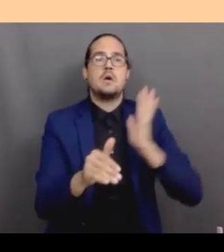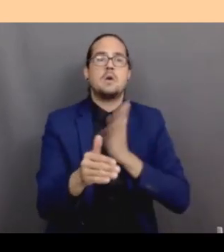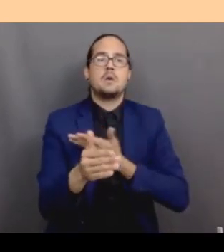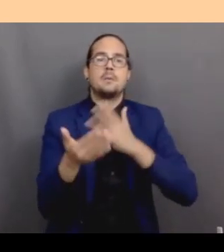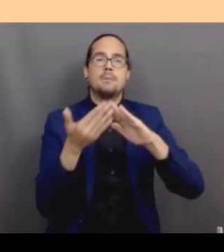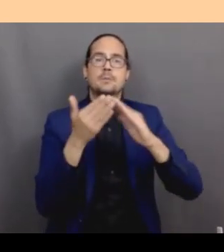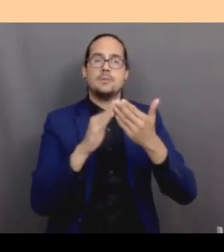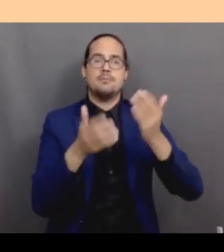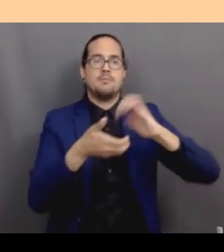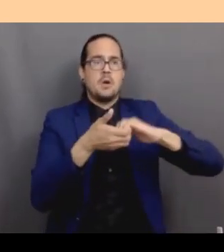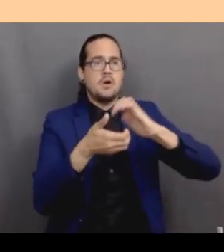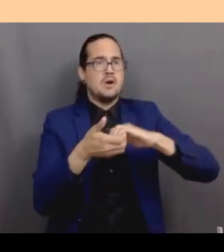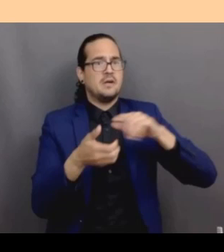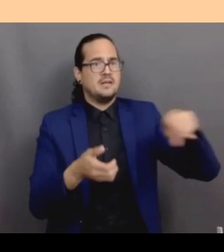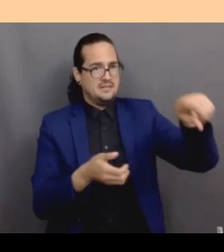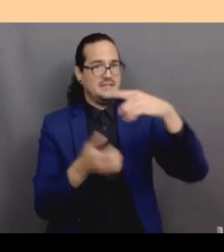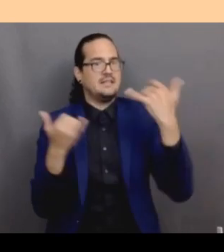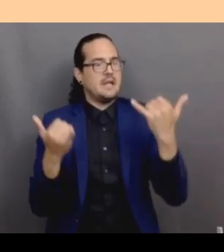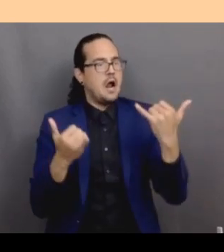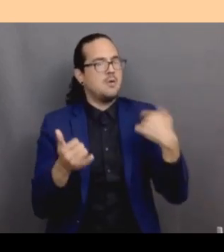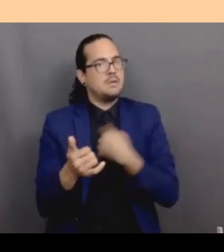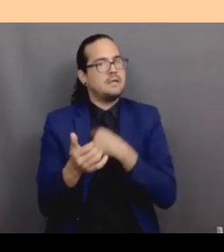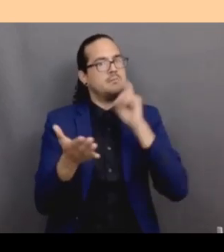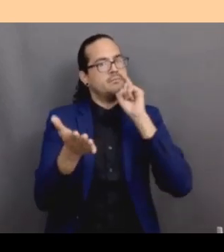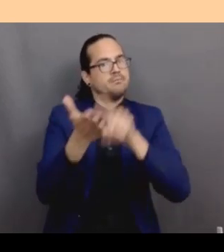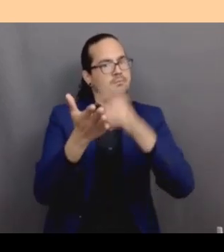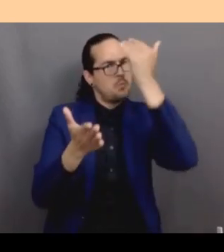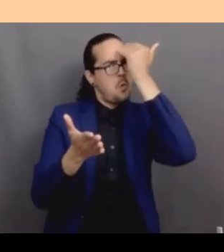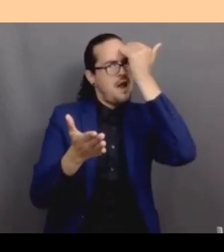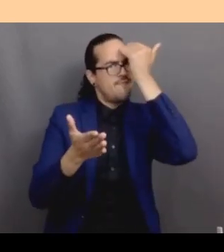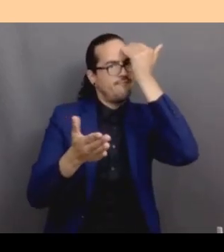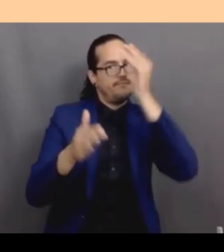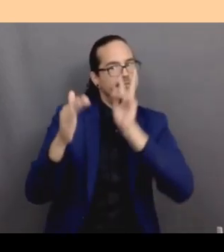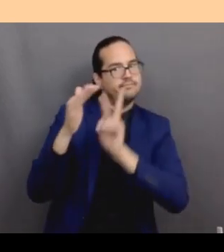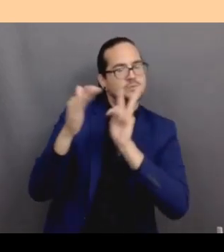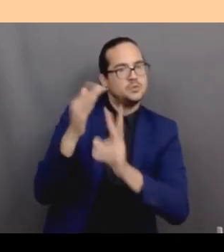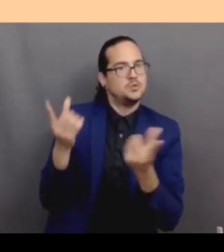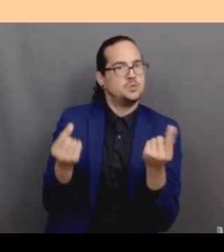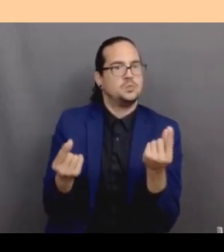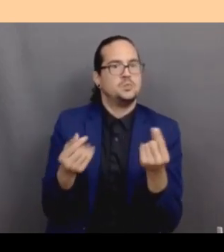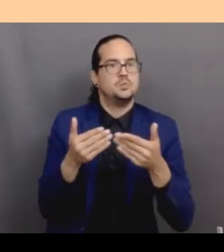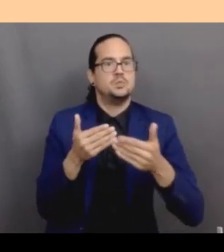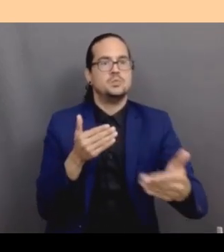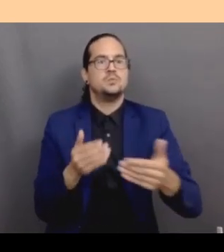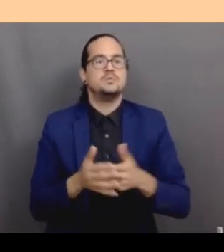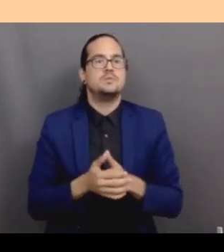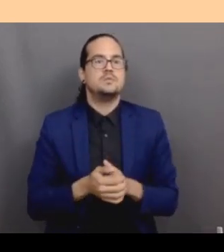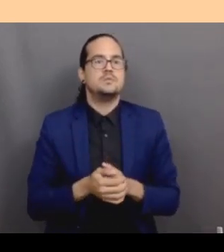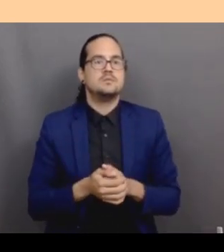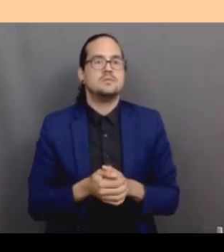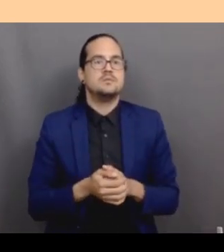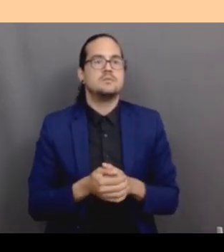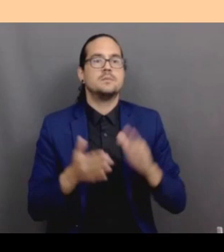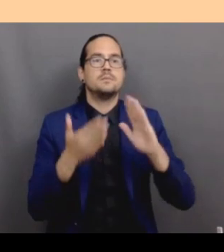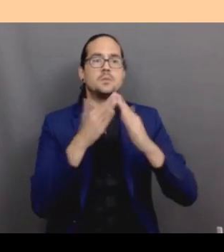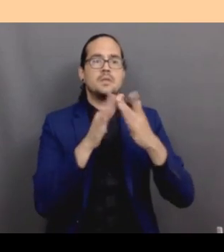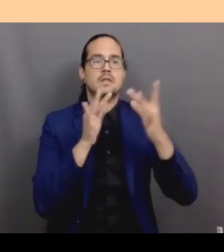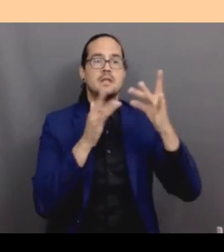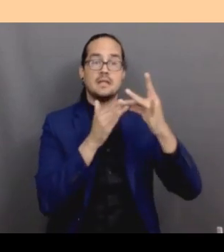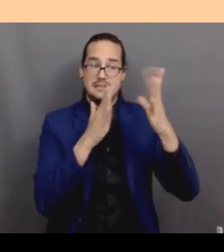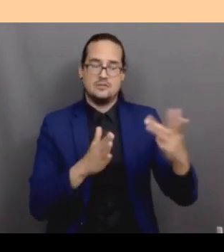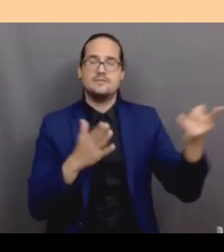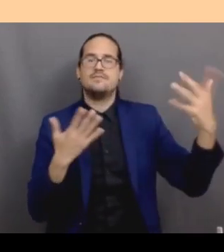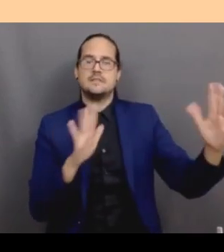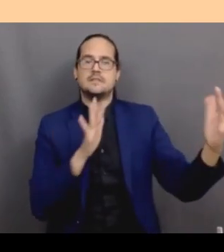we have also been contacted by a lot of community leaders, and we're trying to be responsive to those calls and to that need. Yeah, we